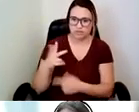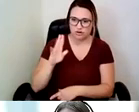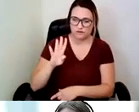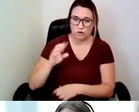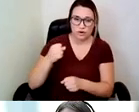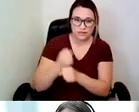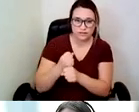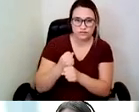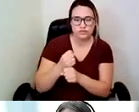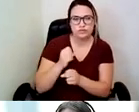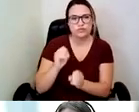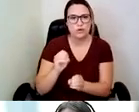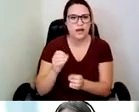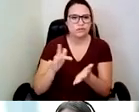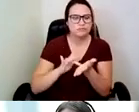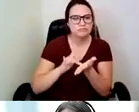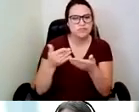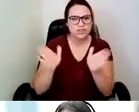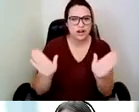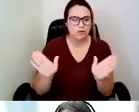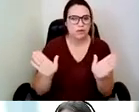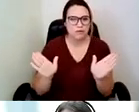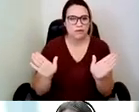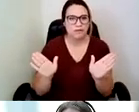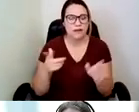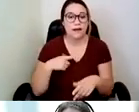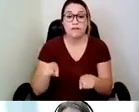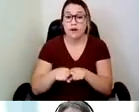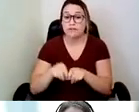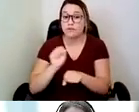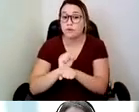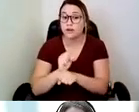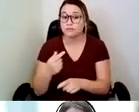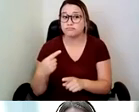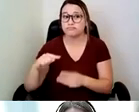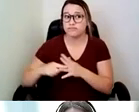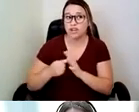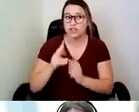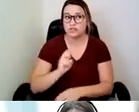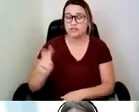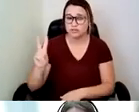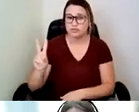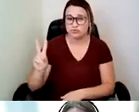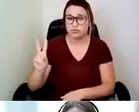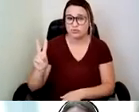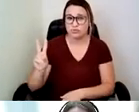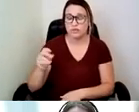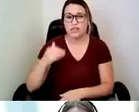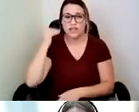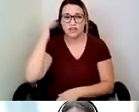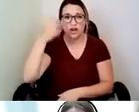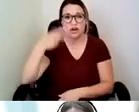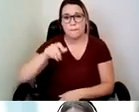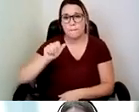do general internal medicine, and I've also worked since 2002 as the medical director of the adult palliative care service here